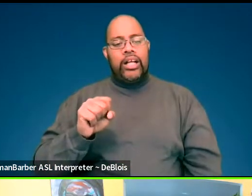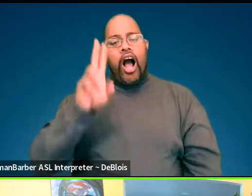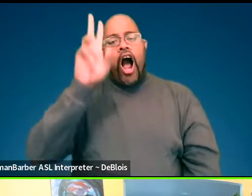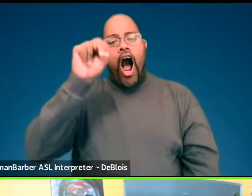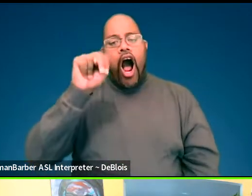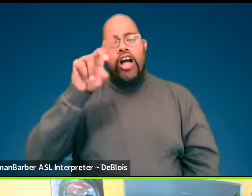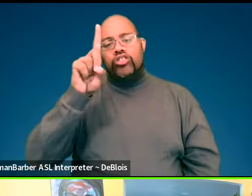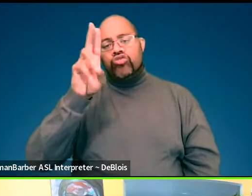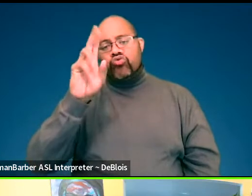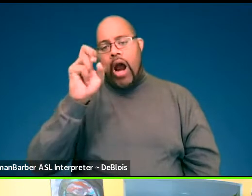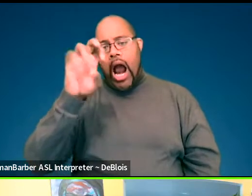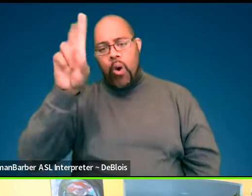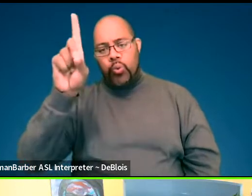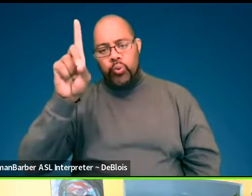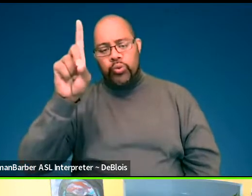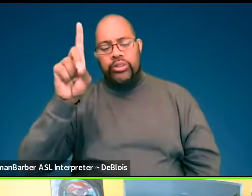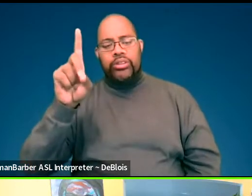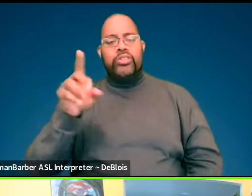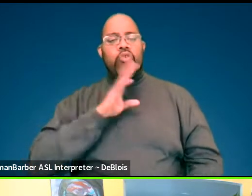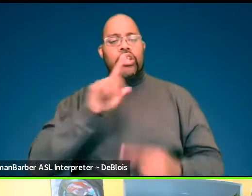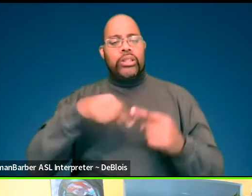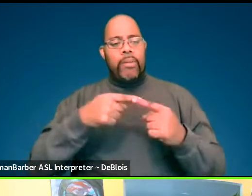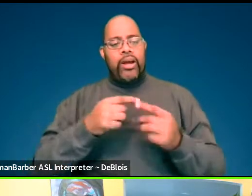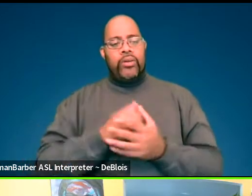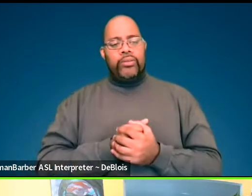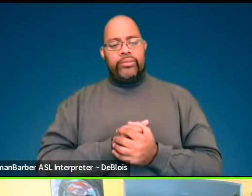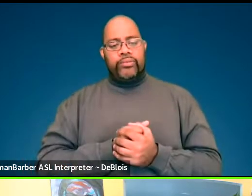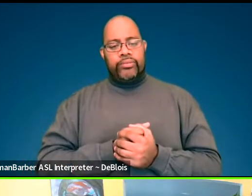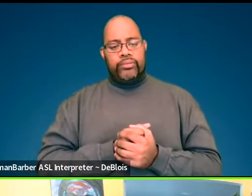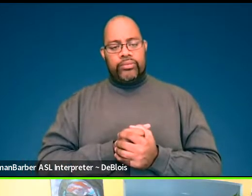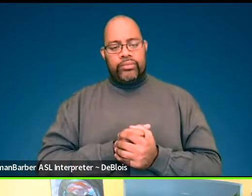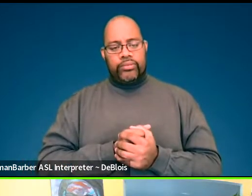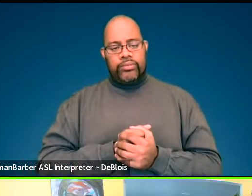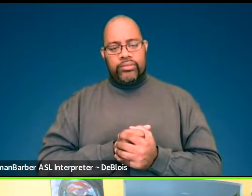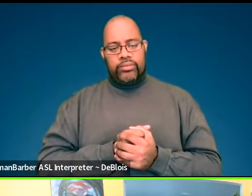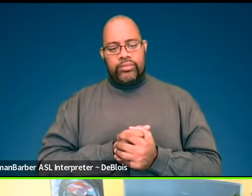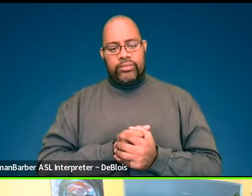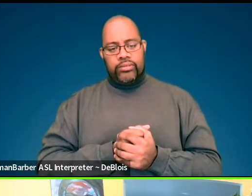as well, that talks about